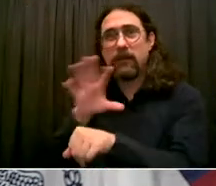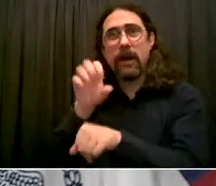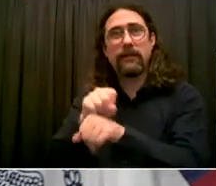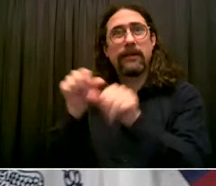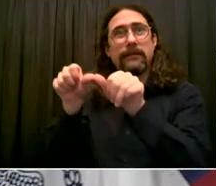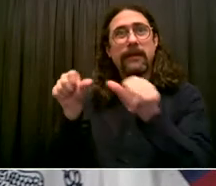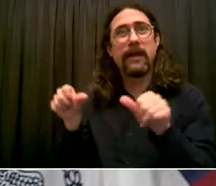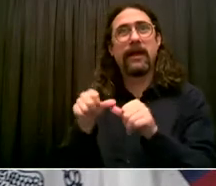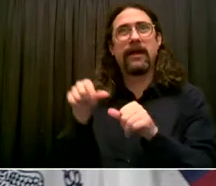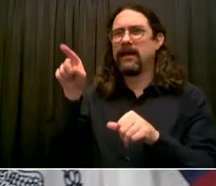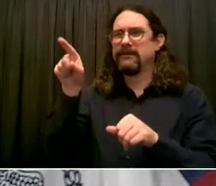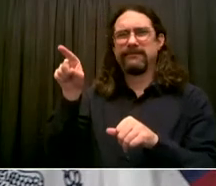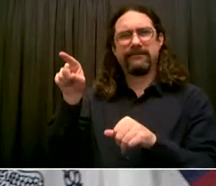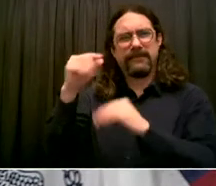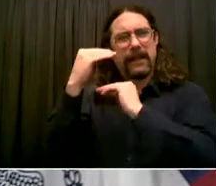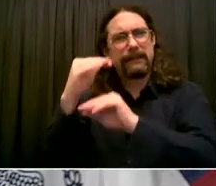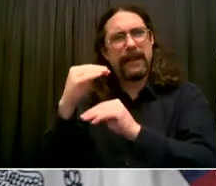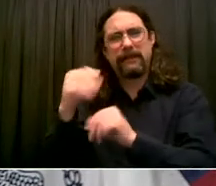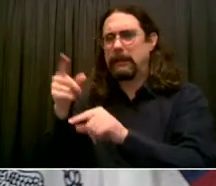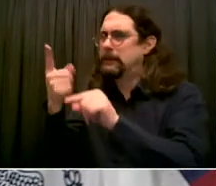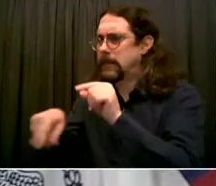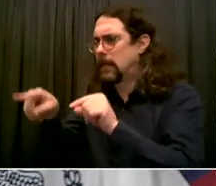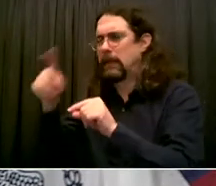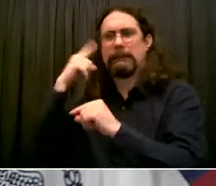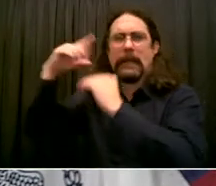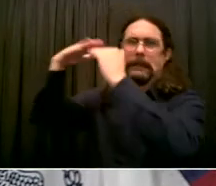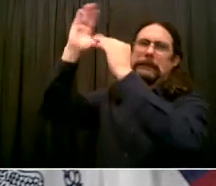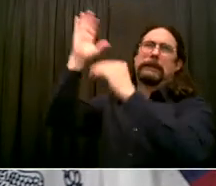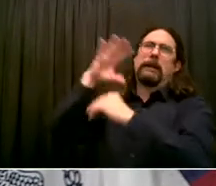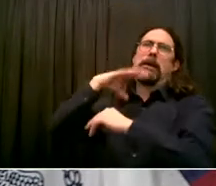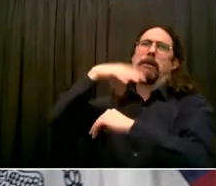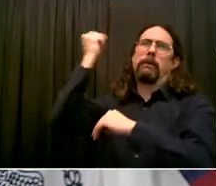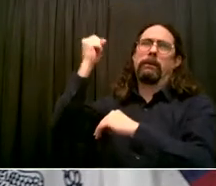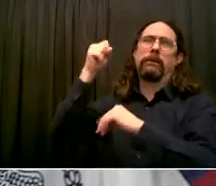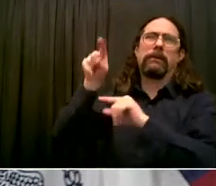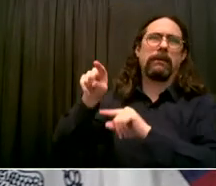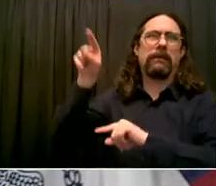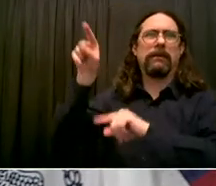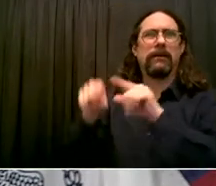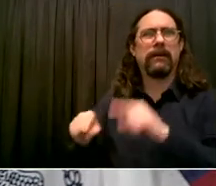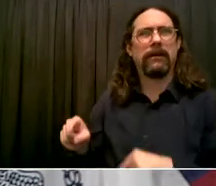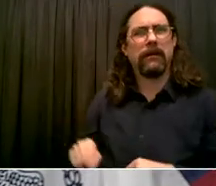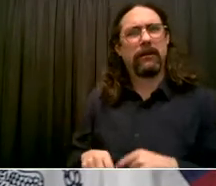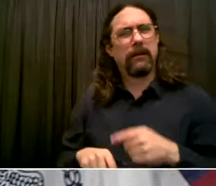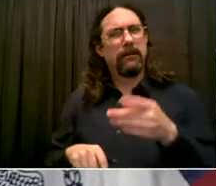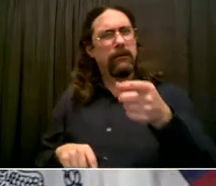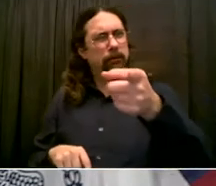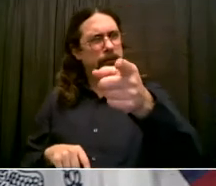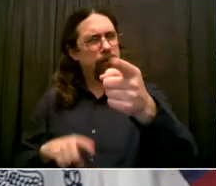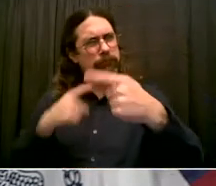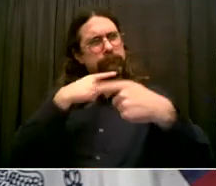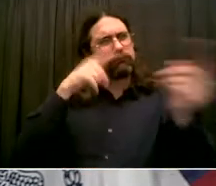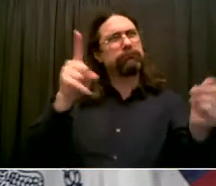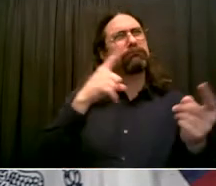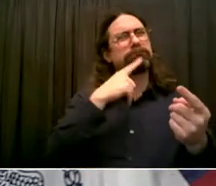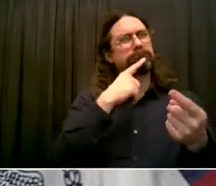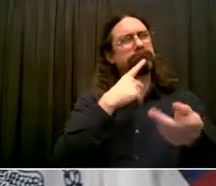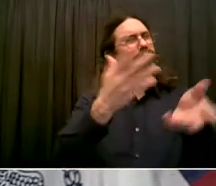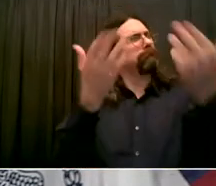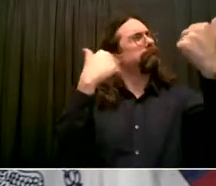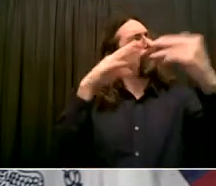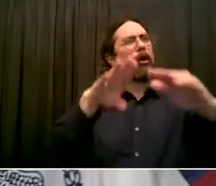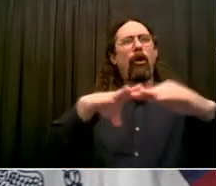location. So I'm just wondering why there are still some restrictions for appointments. I'll start and I'll turn to Dr. Choksi and Dr.